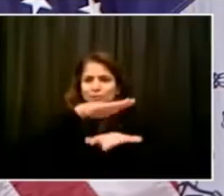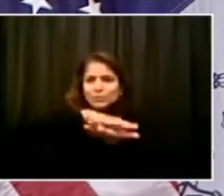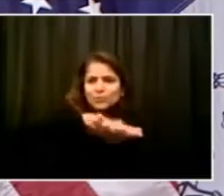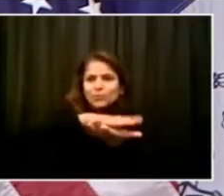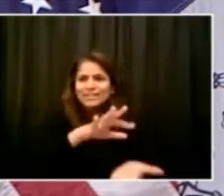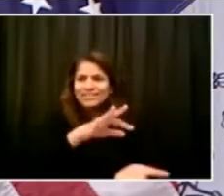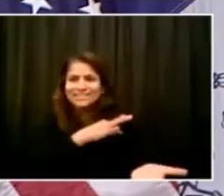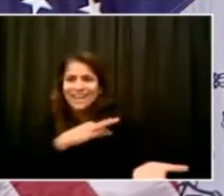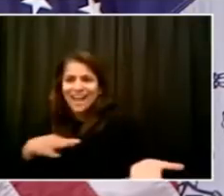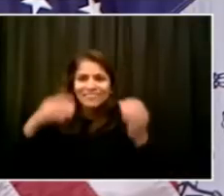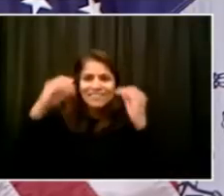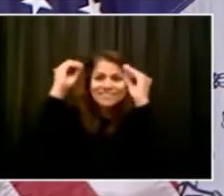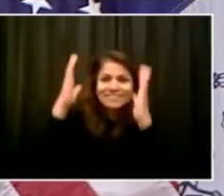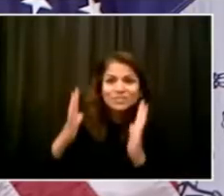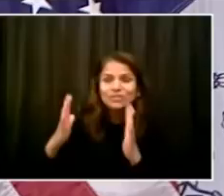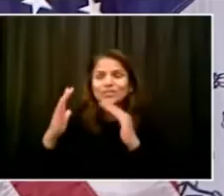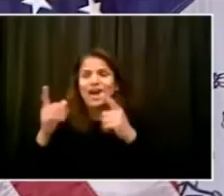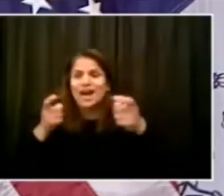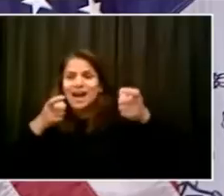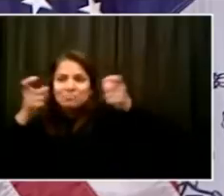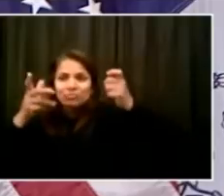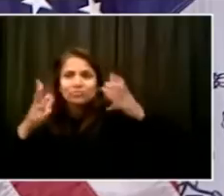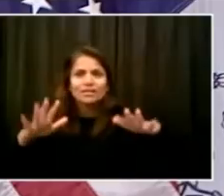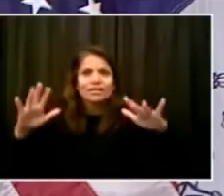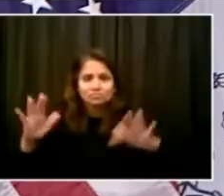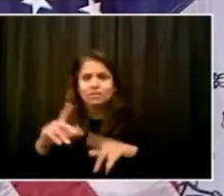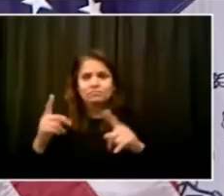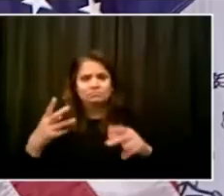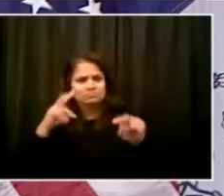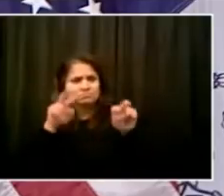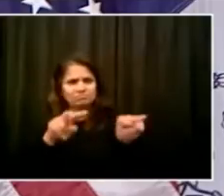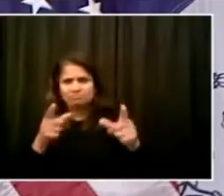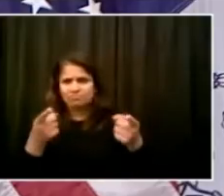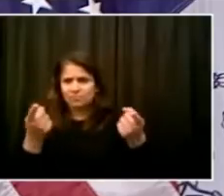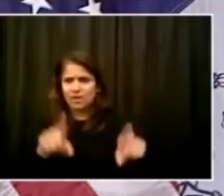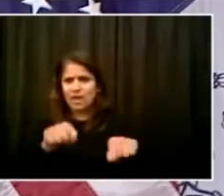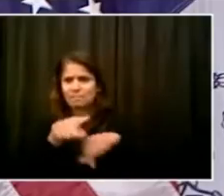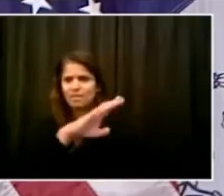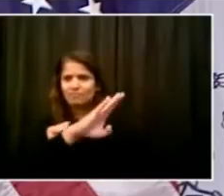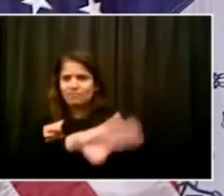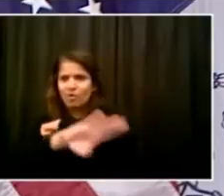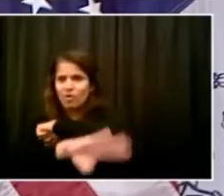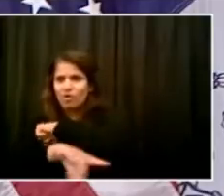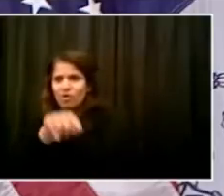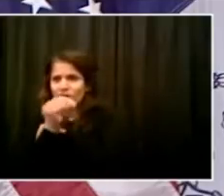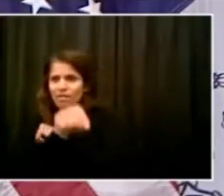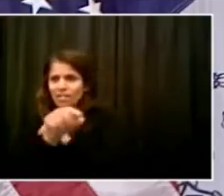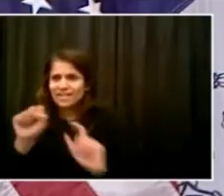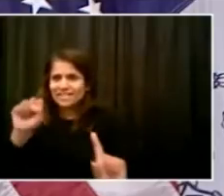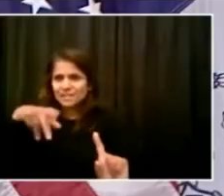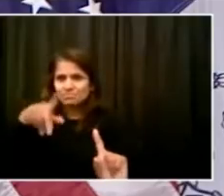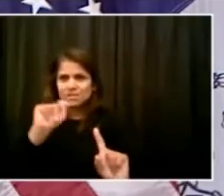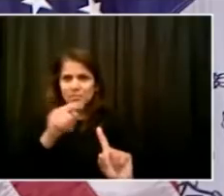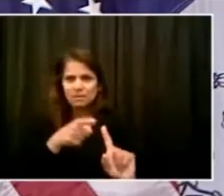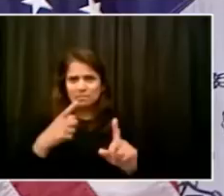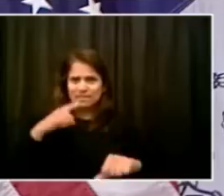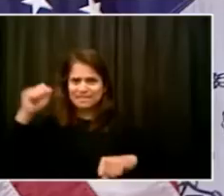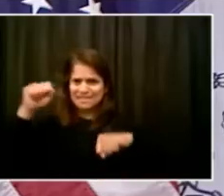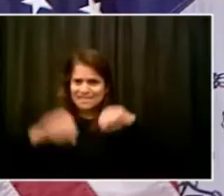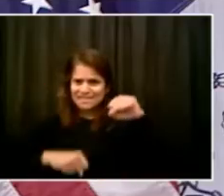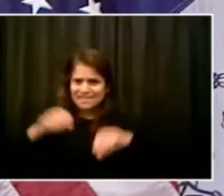about the spacing that you need between children in a school. Do you think it's unrealistic to think